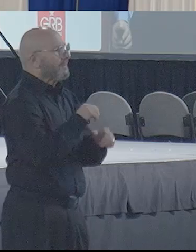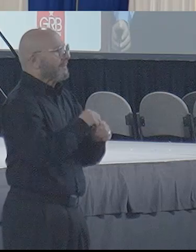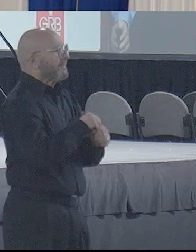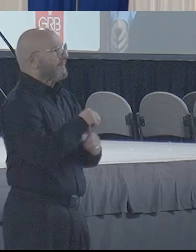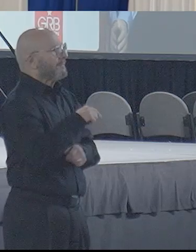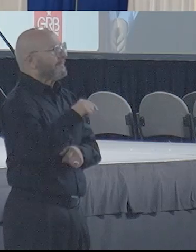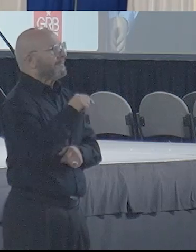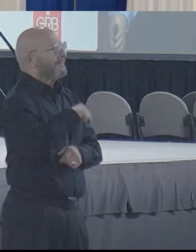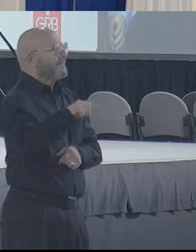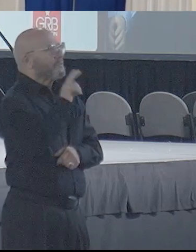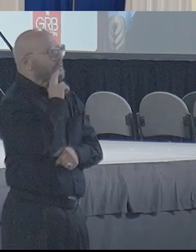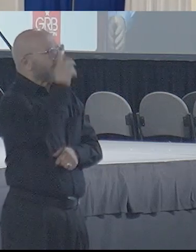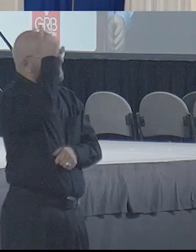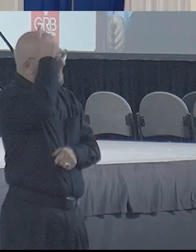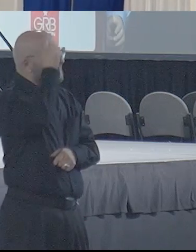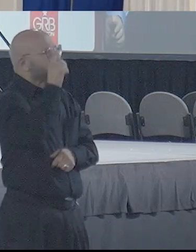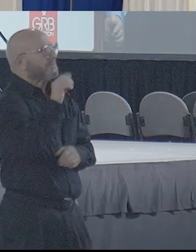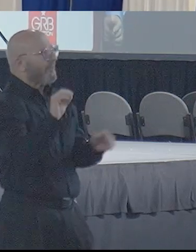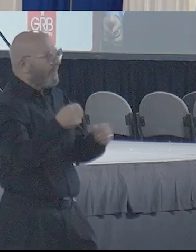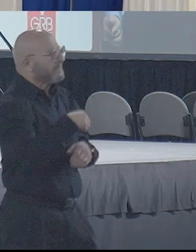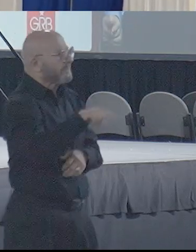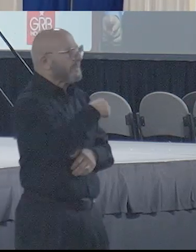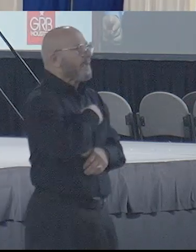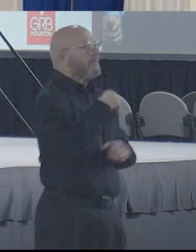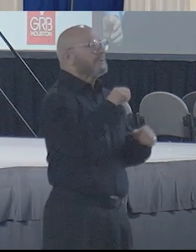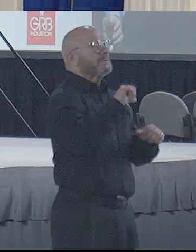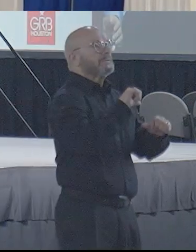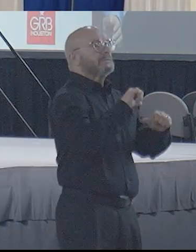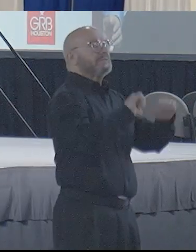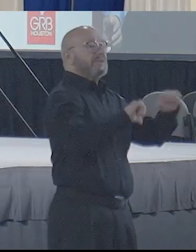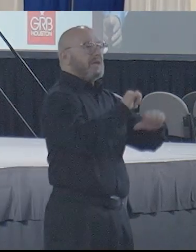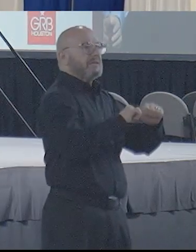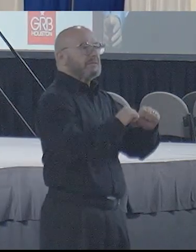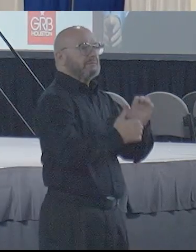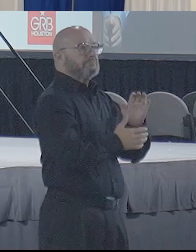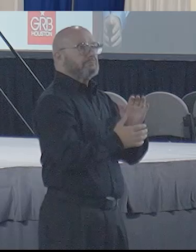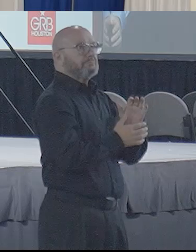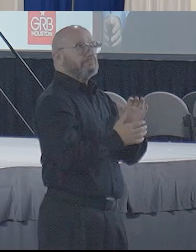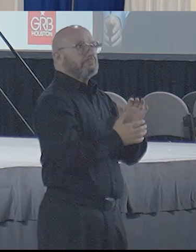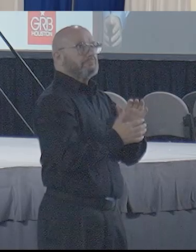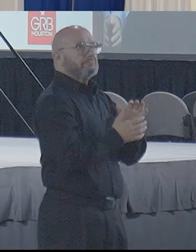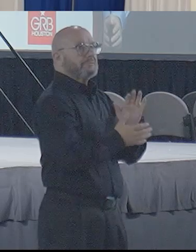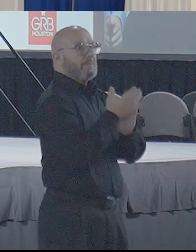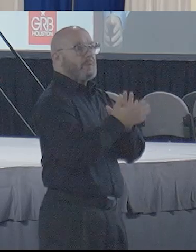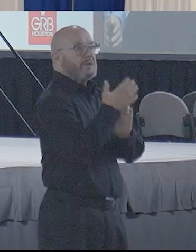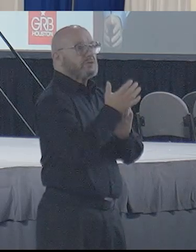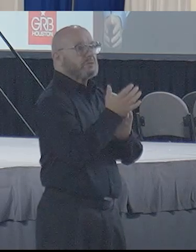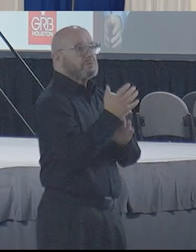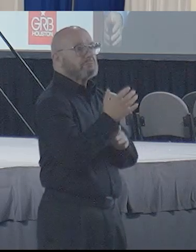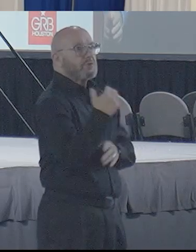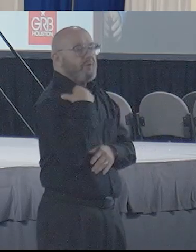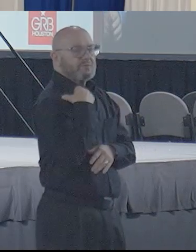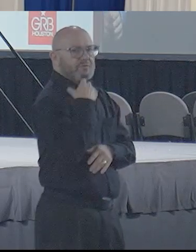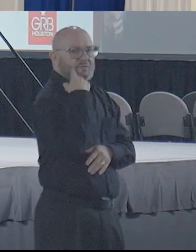office. I was a science and operations officer there for about 16 years, and